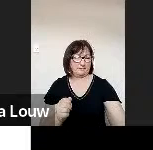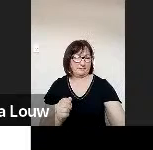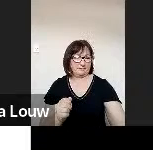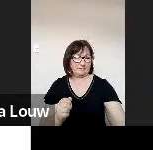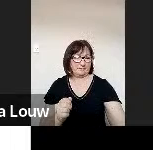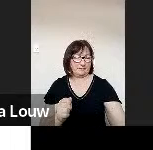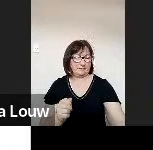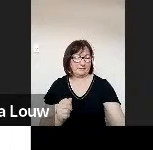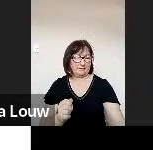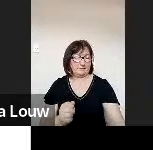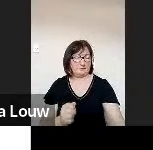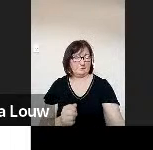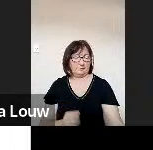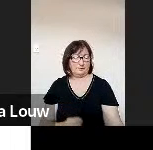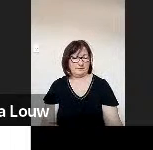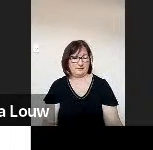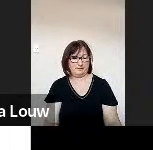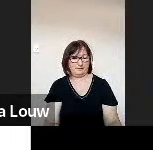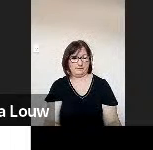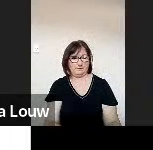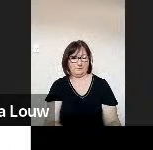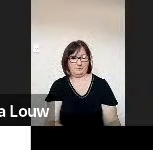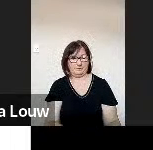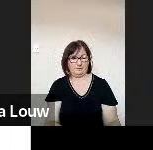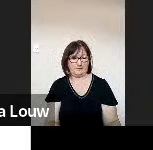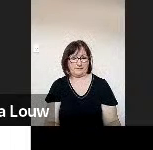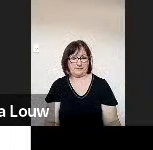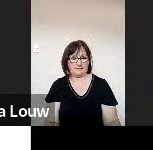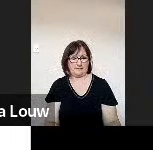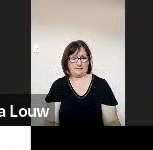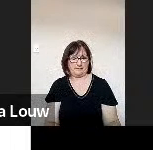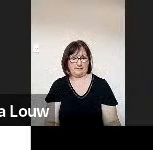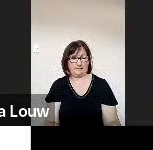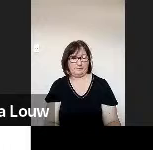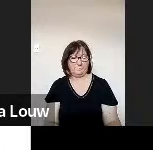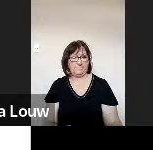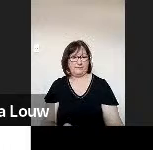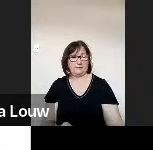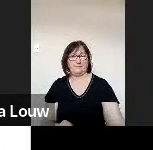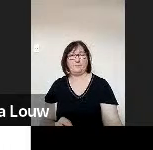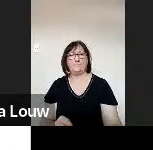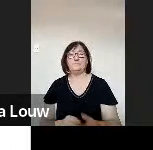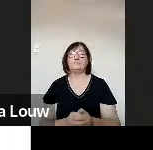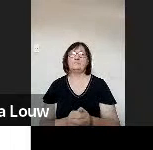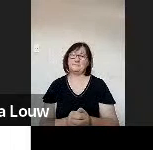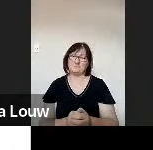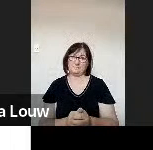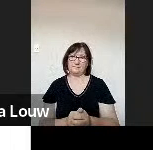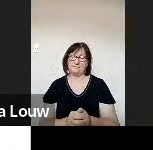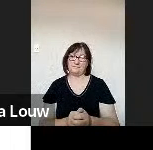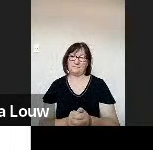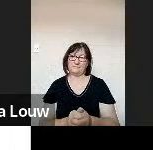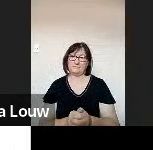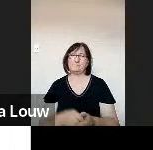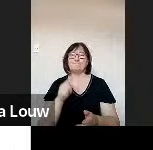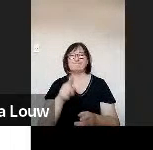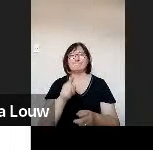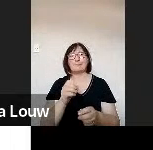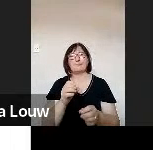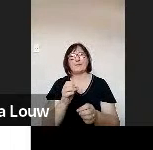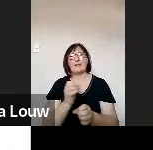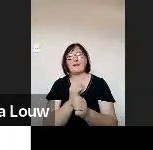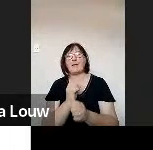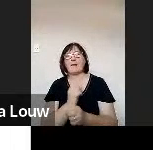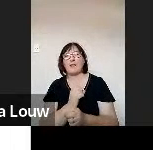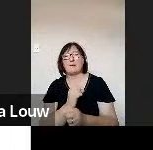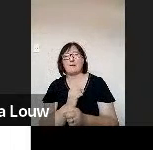HS system and the tools used thereof to aid you in the classification process.